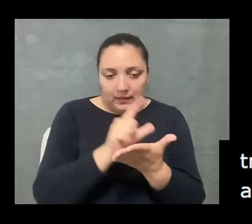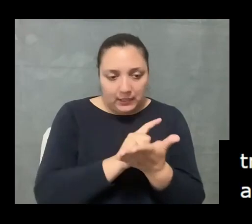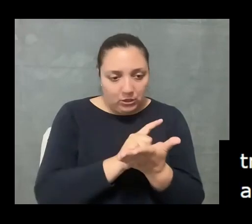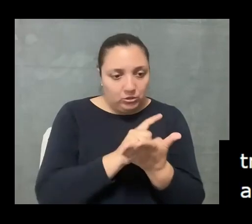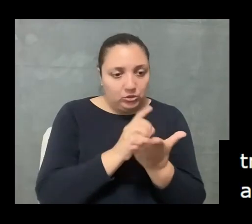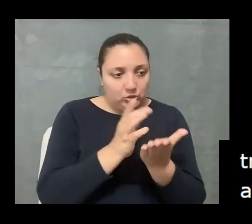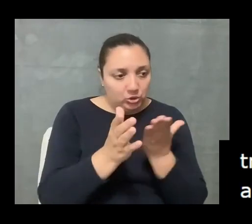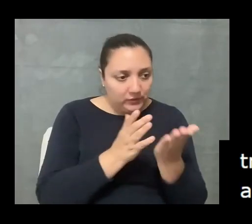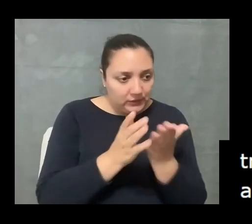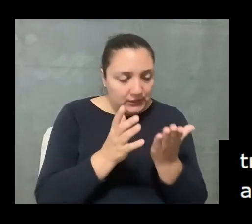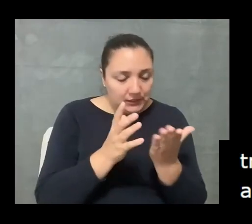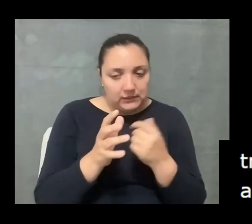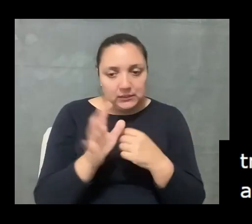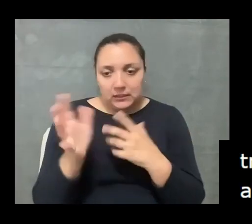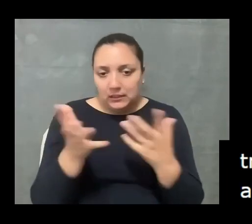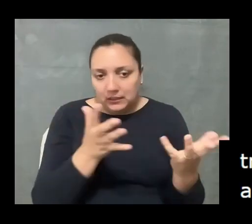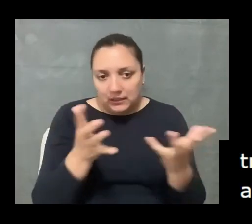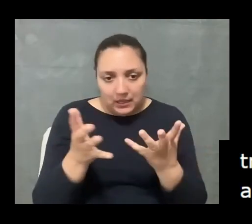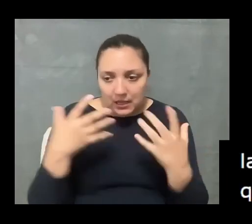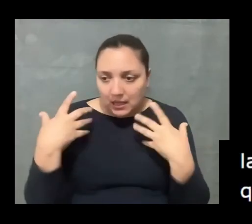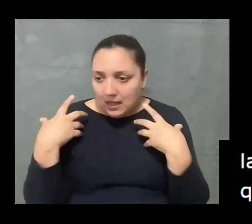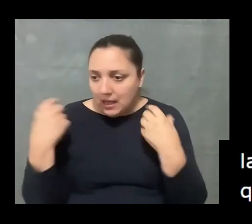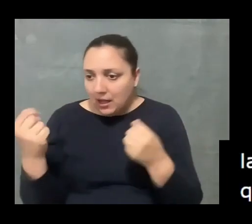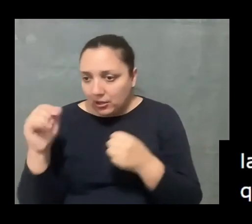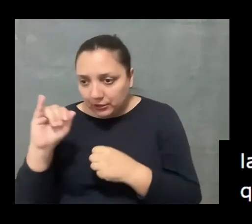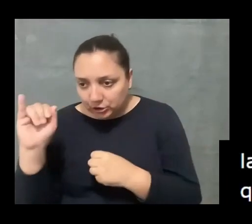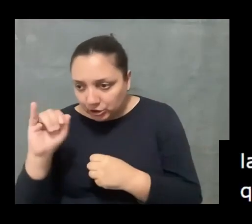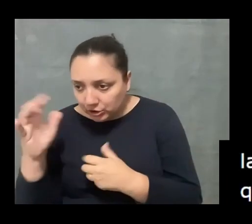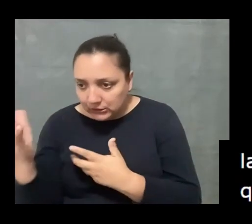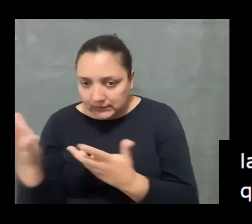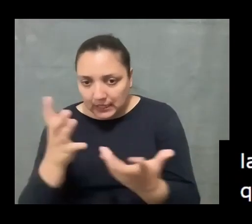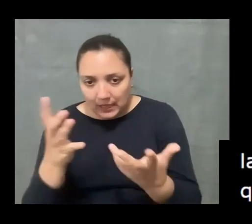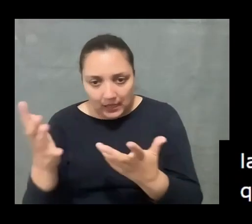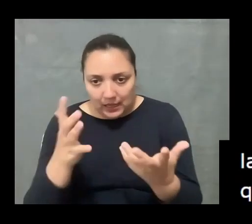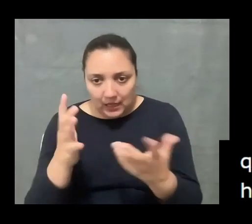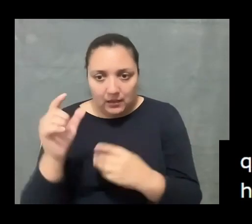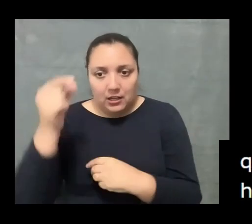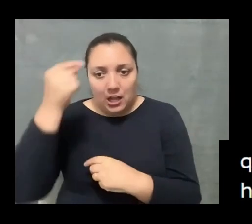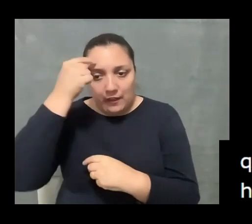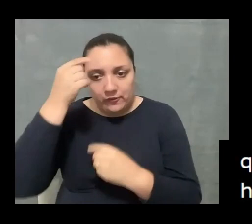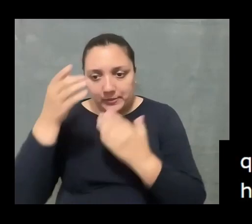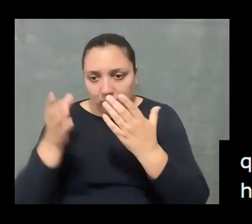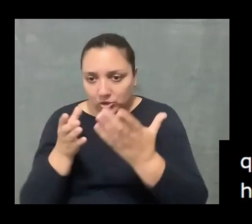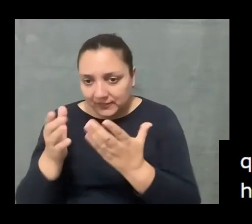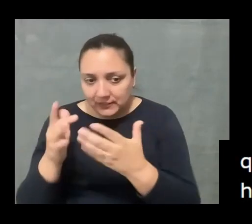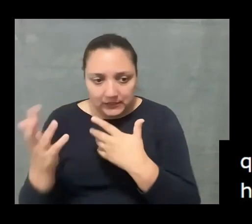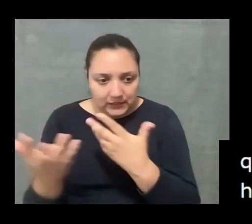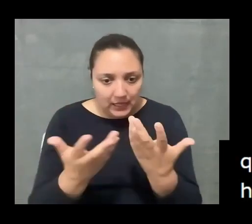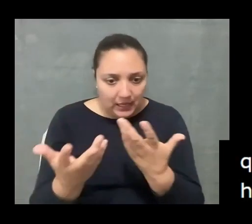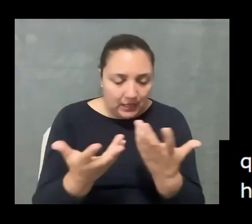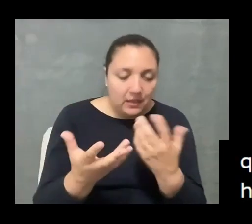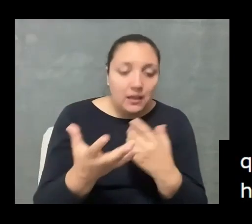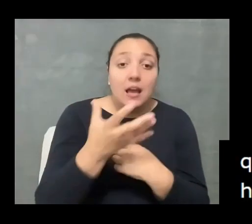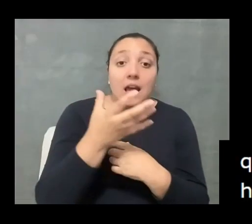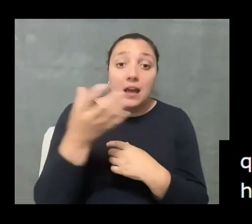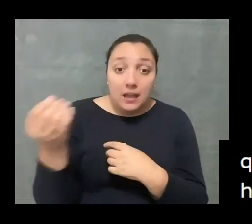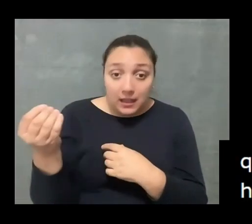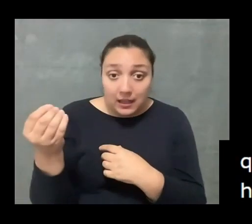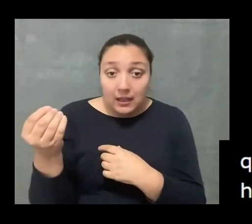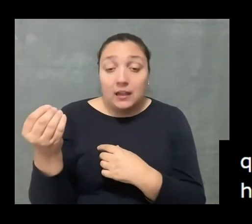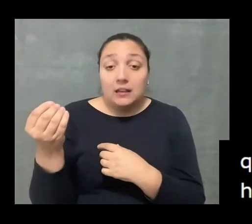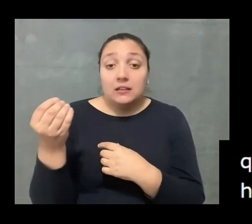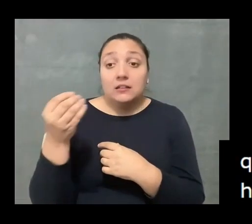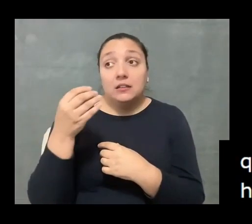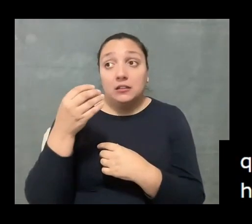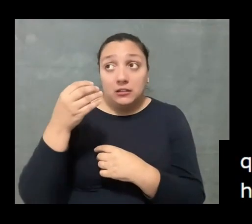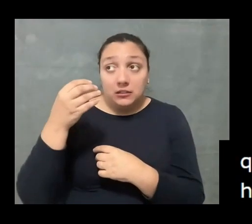health, the health insurance, all of those government services, and trying to get government